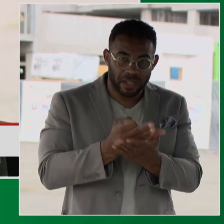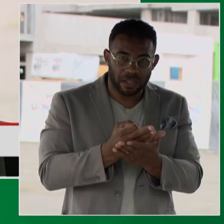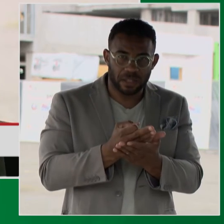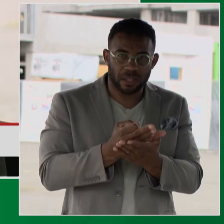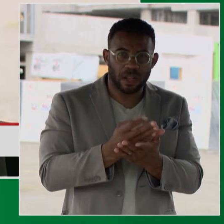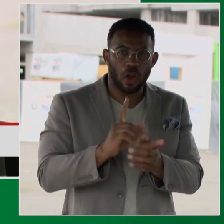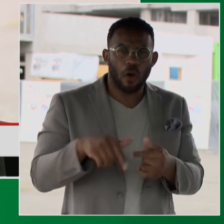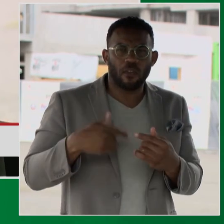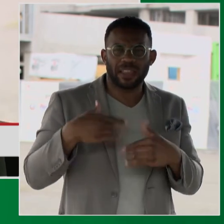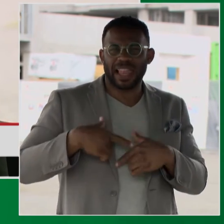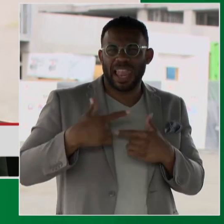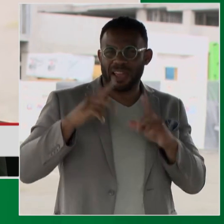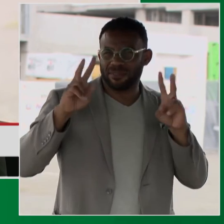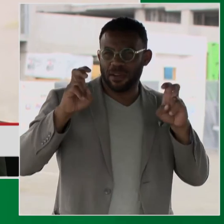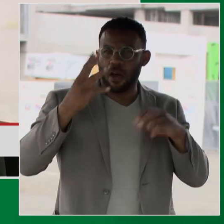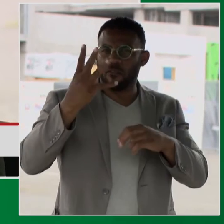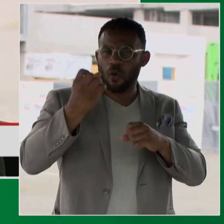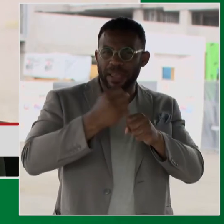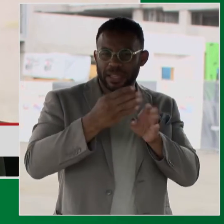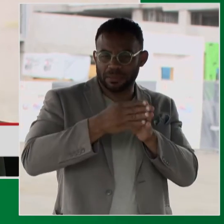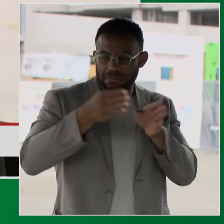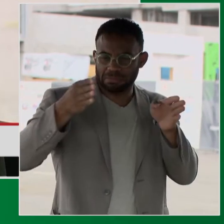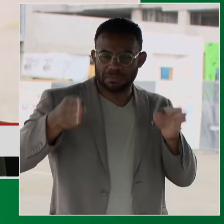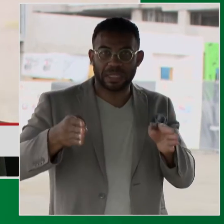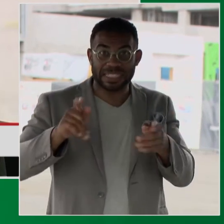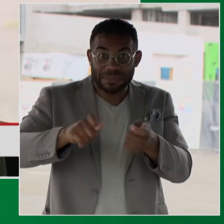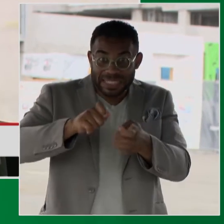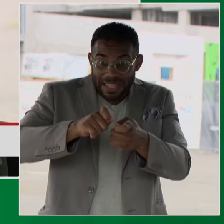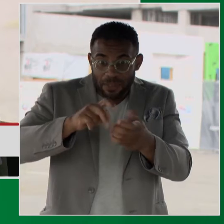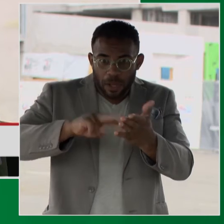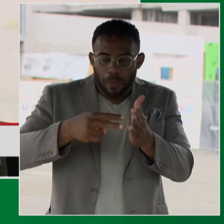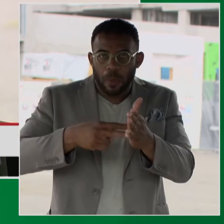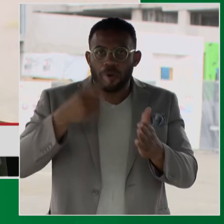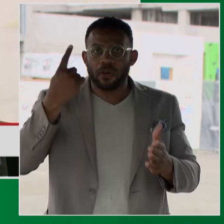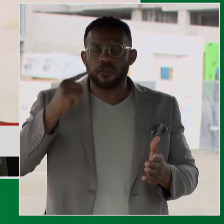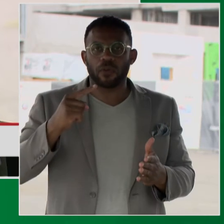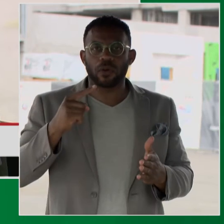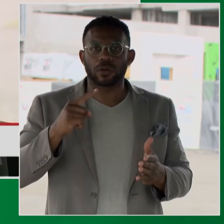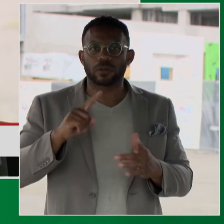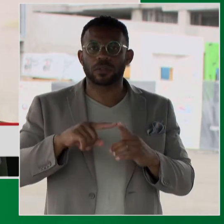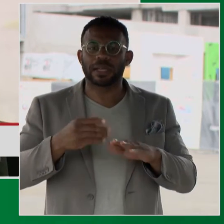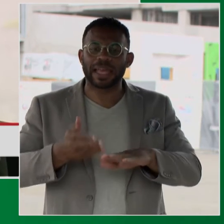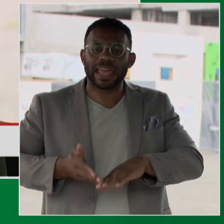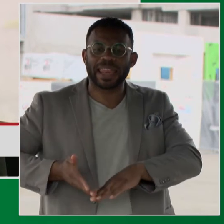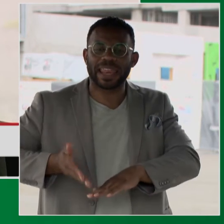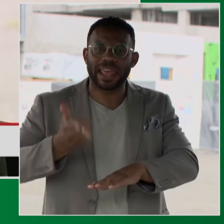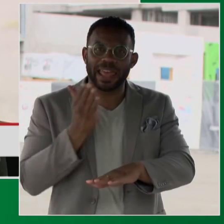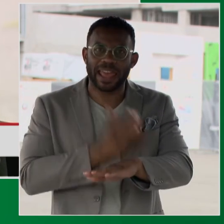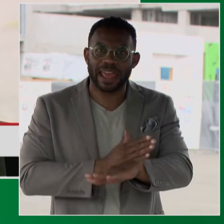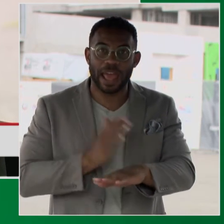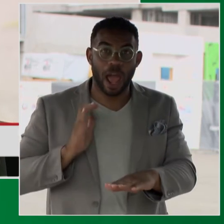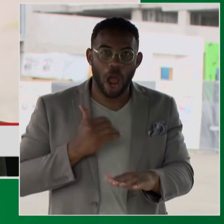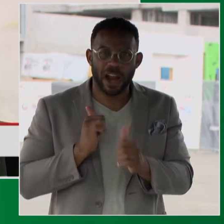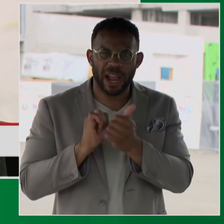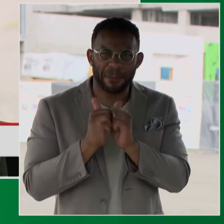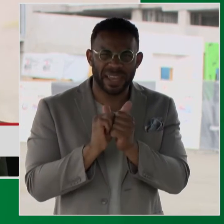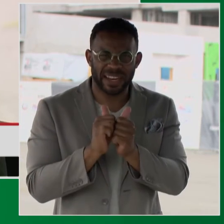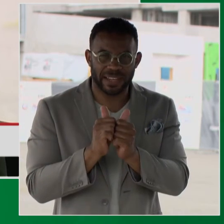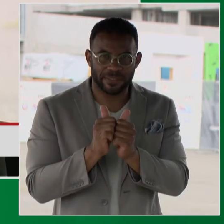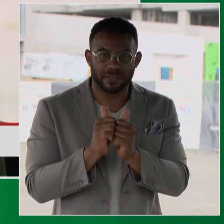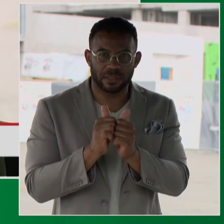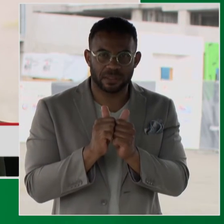the life of 4 years, and it's specifically designed really to enhance our